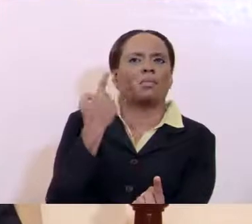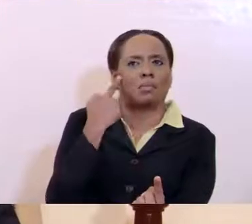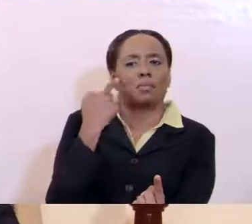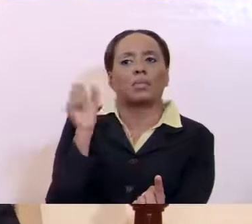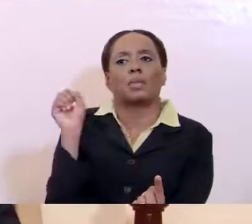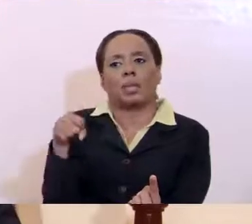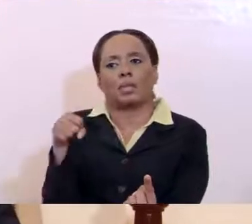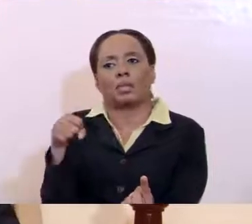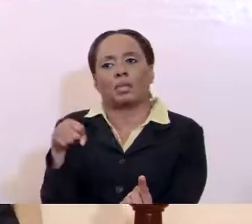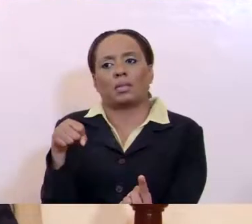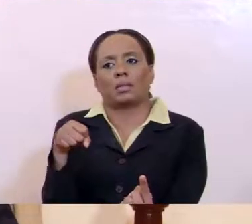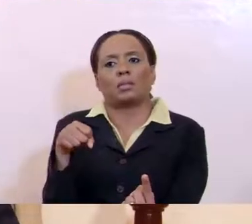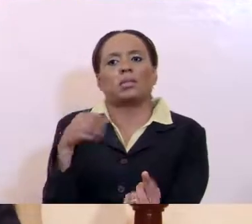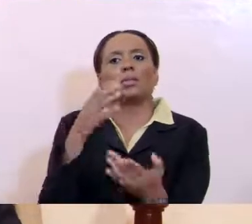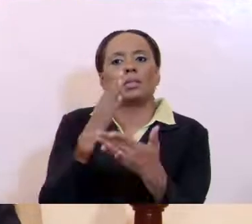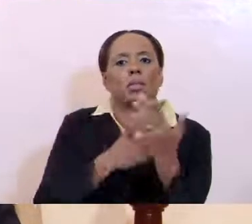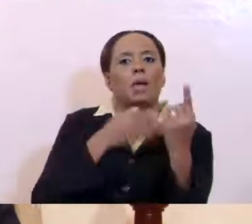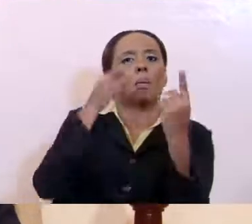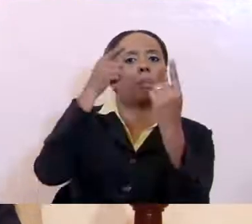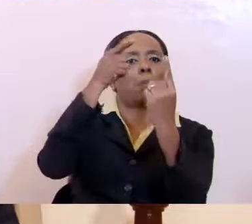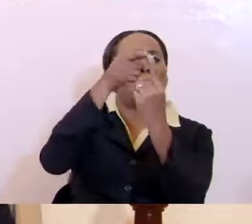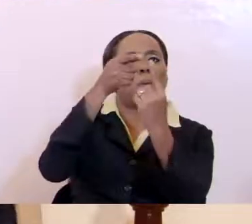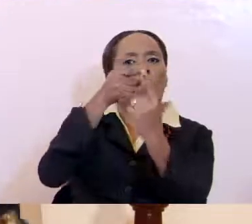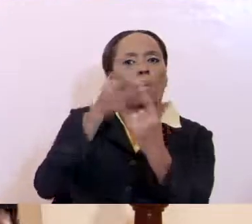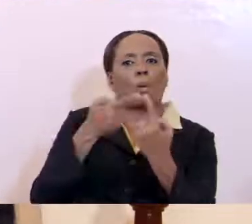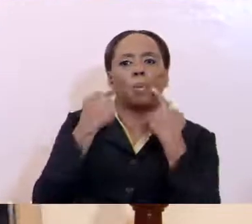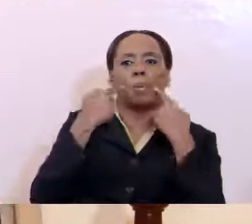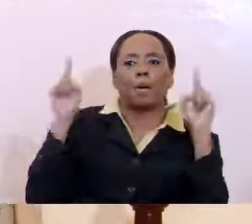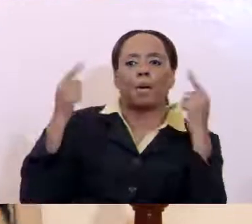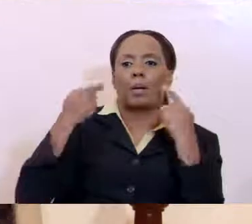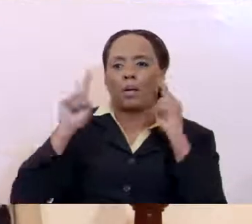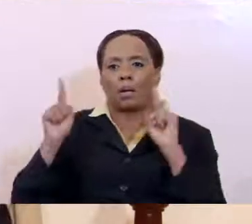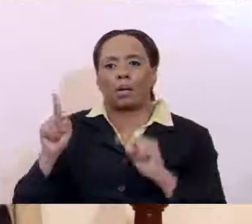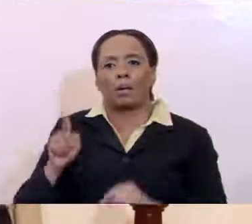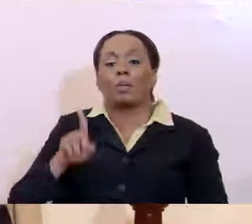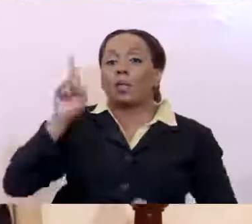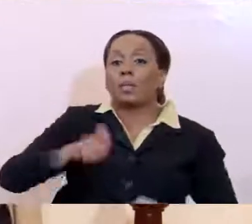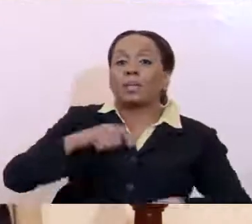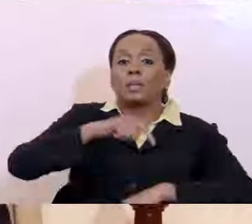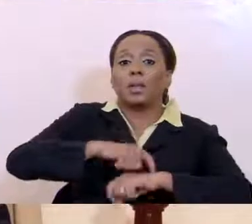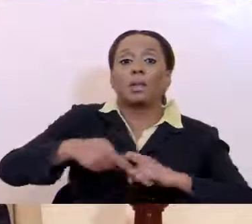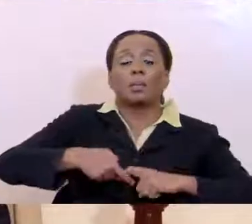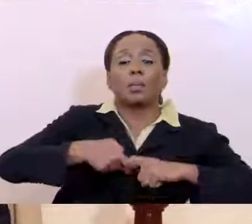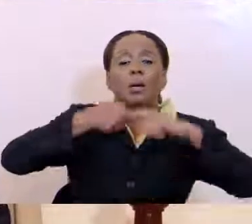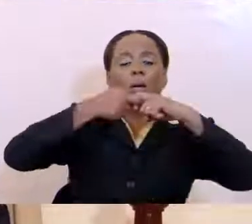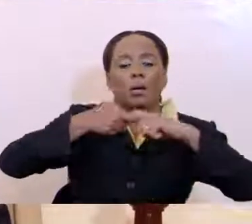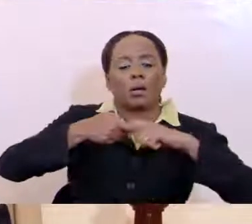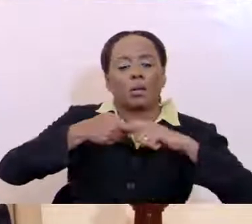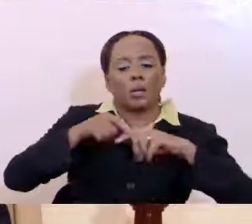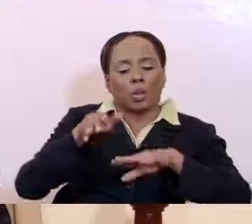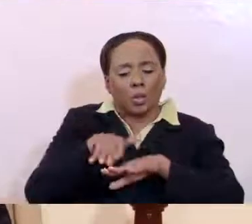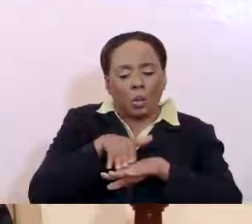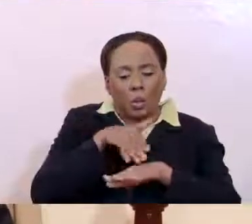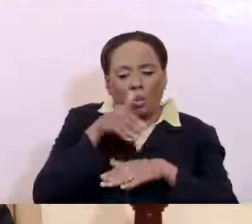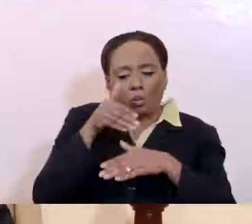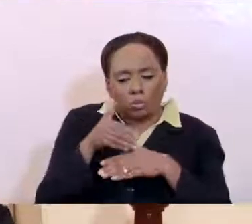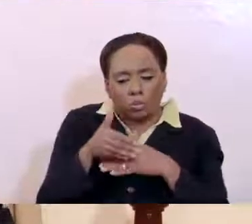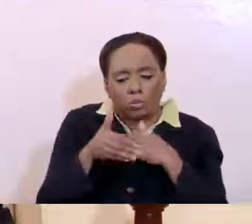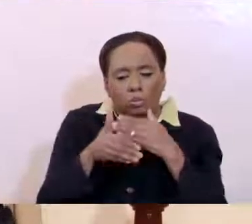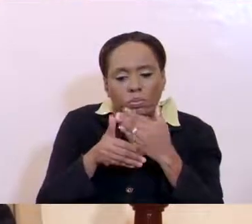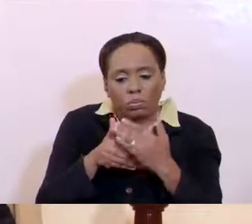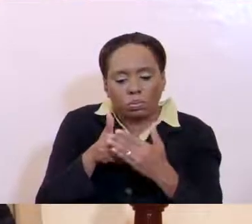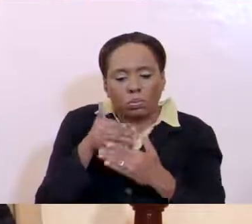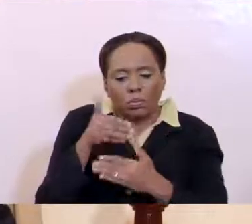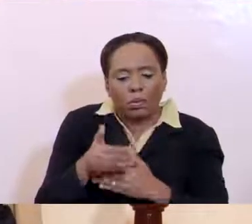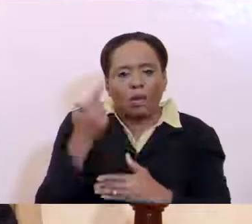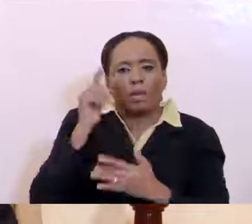has achieved its objectives. We needed time to pause. We needed time to slow down, to gather ourselves, to be able to do